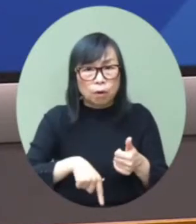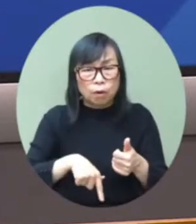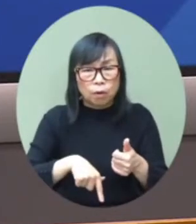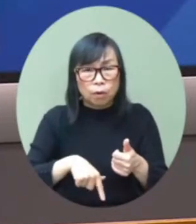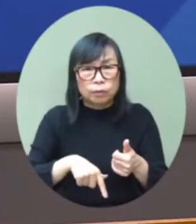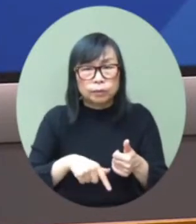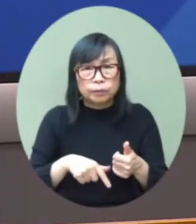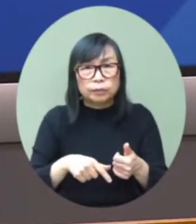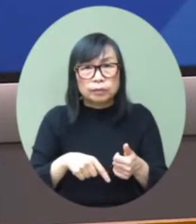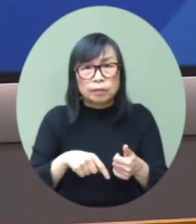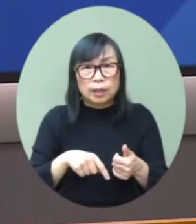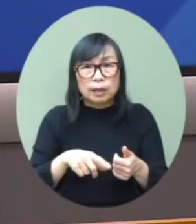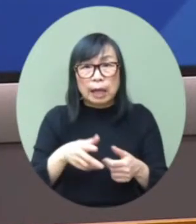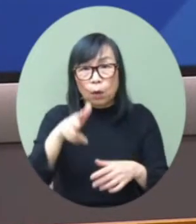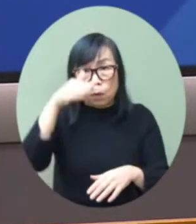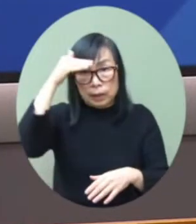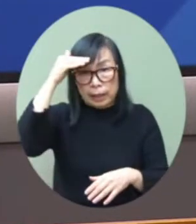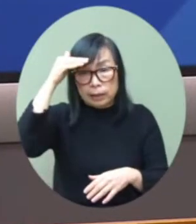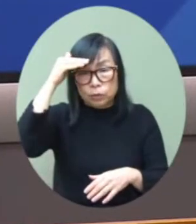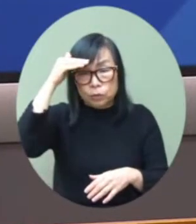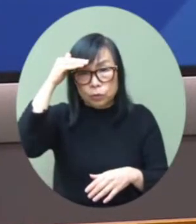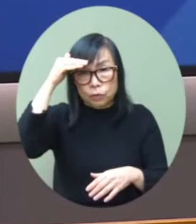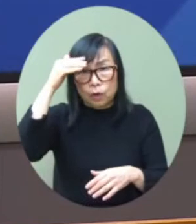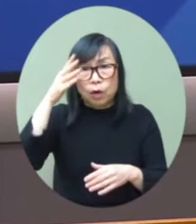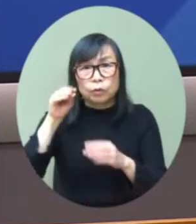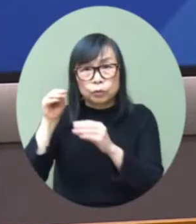go through certain procedures. These cases,